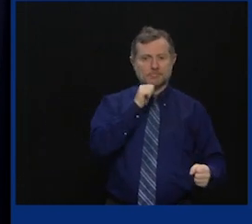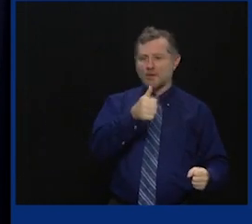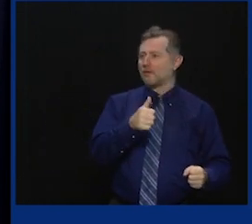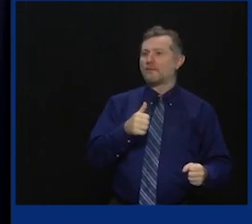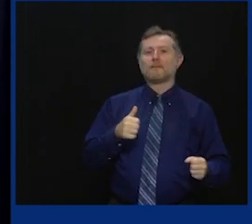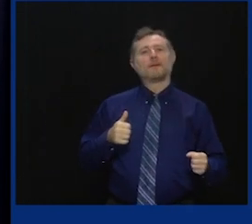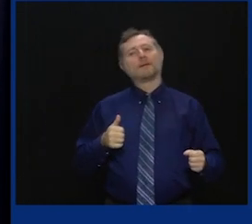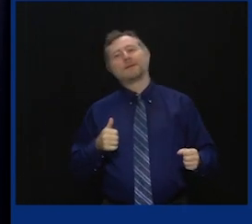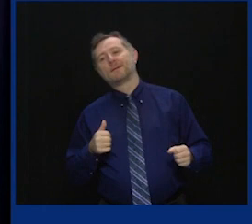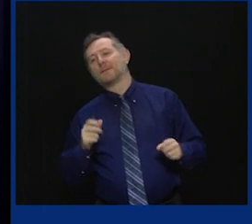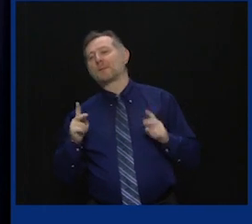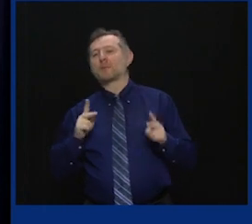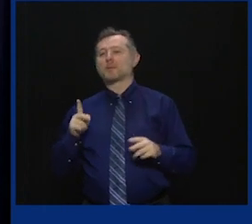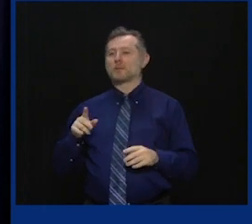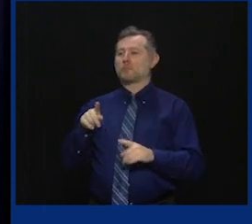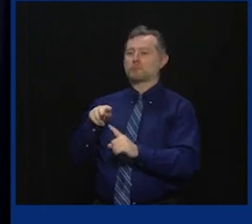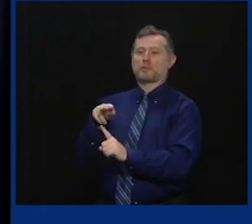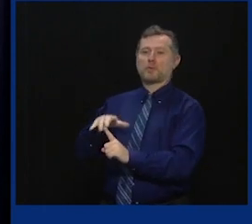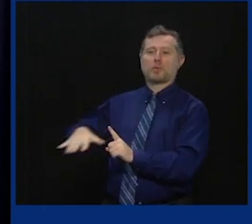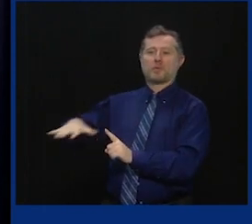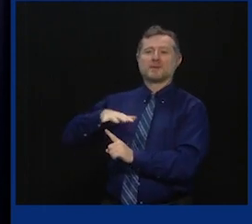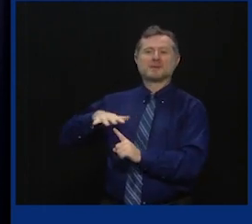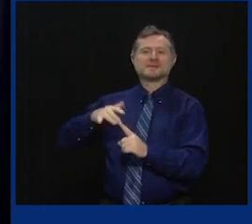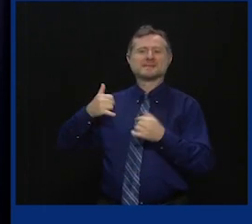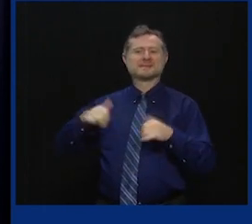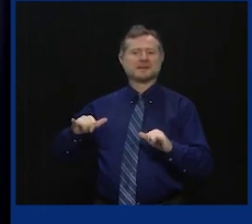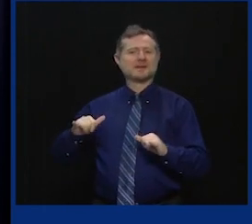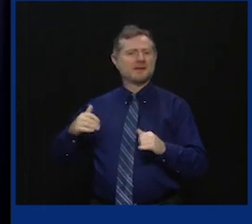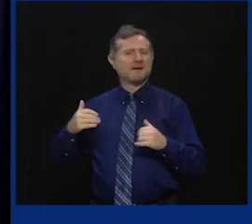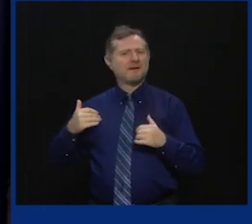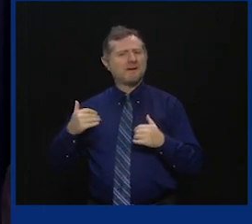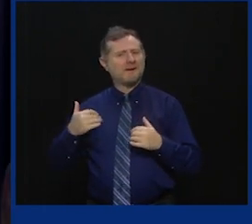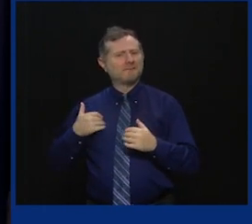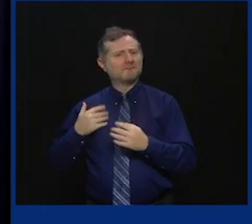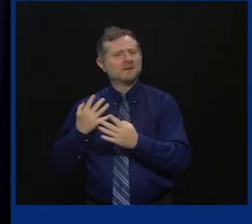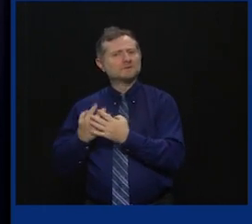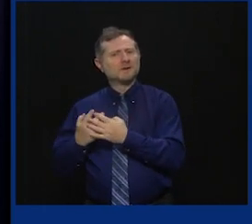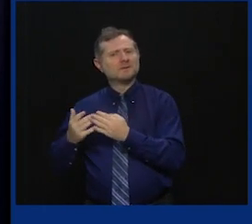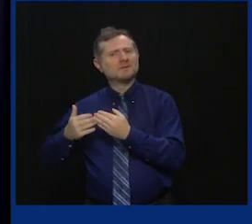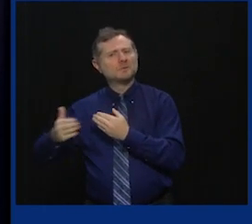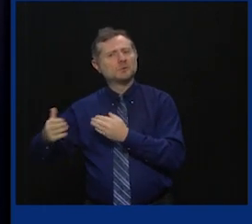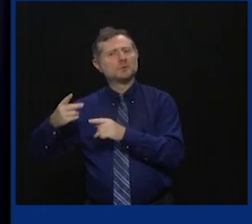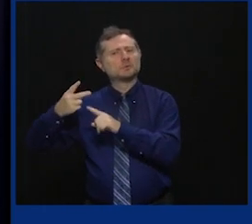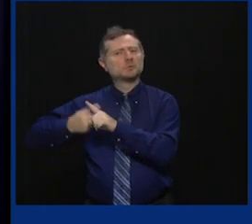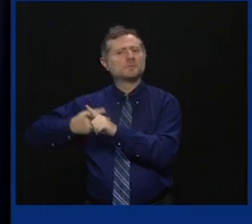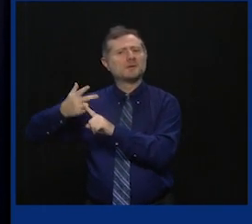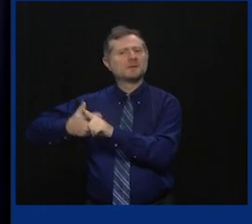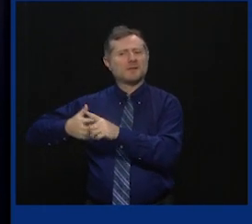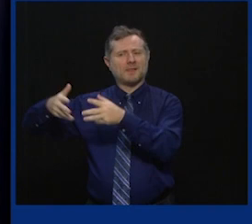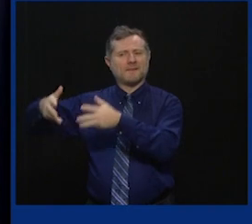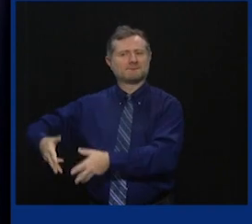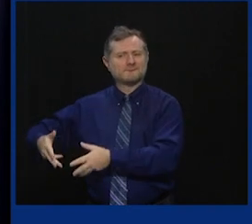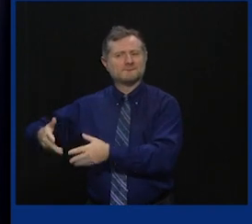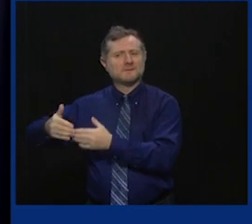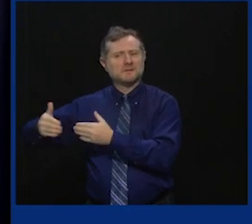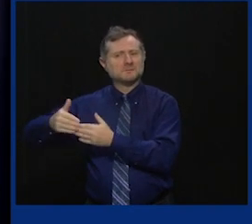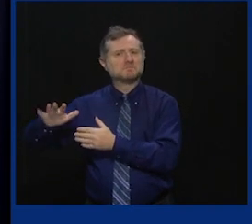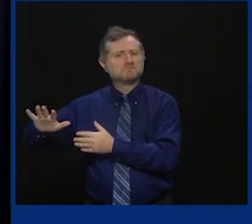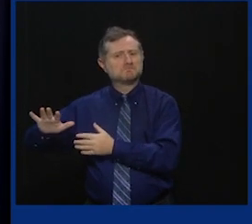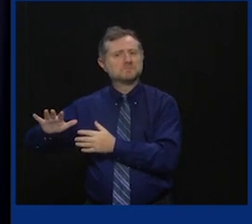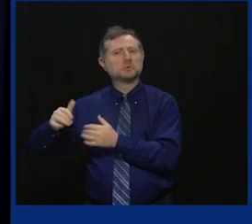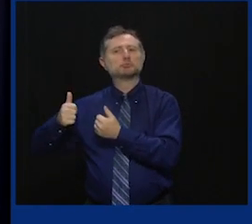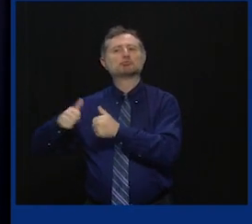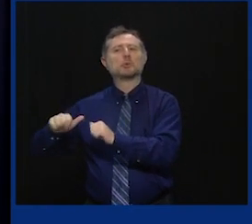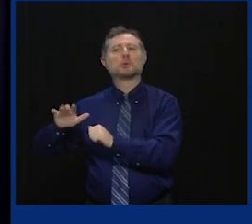to do their time. And these are the people who have at least 60 to 90 days left on their term. Again, trying to take the pressure out of this